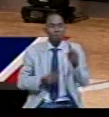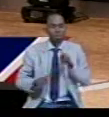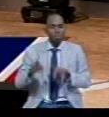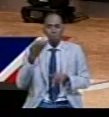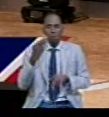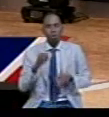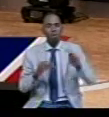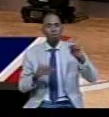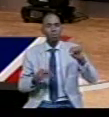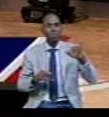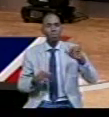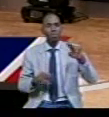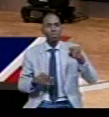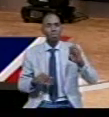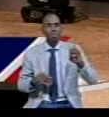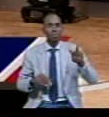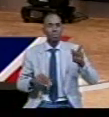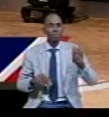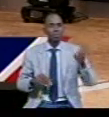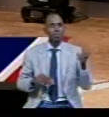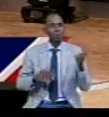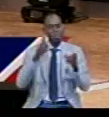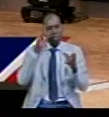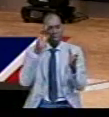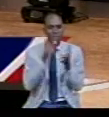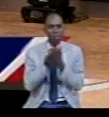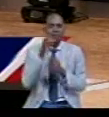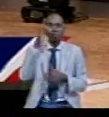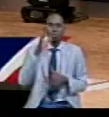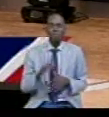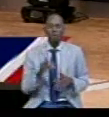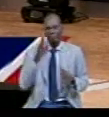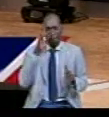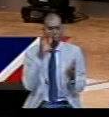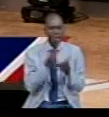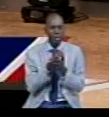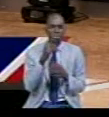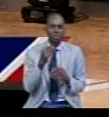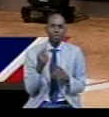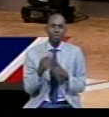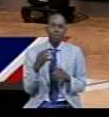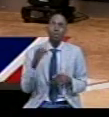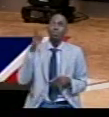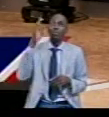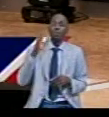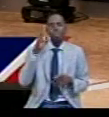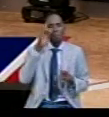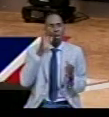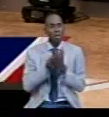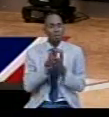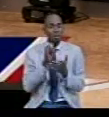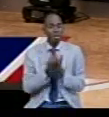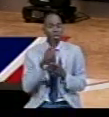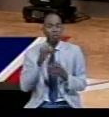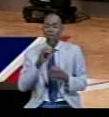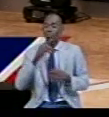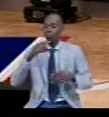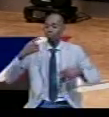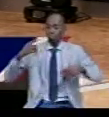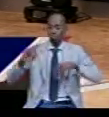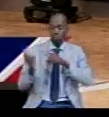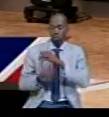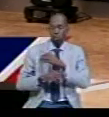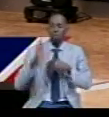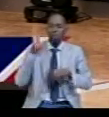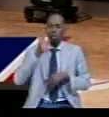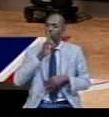believed God. They believed the threatenings of God. They believed that the punishment will actually come. They didn't take